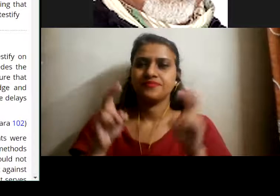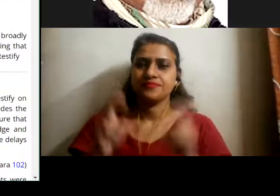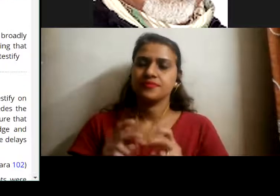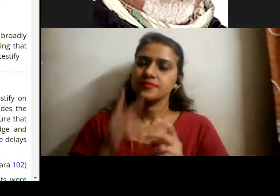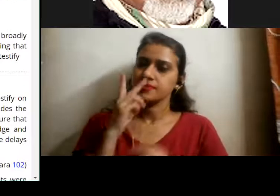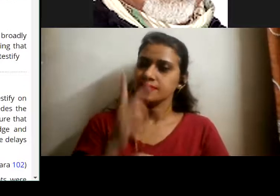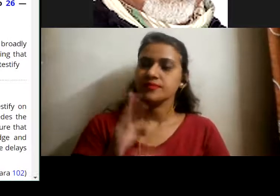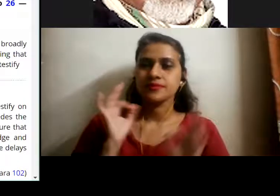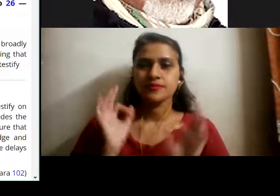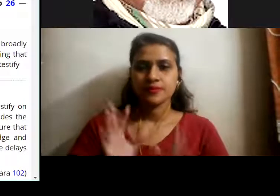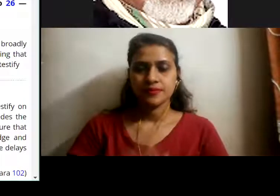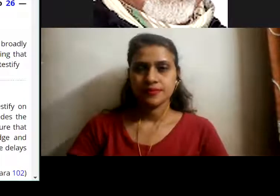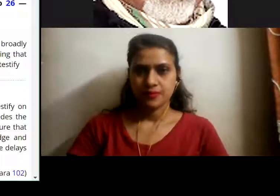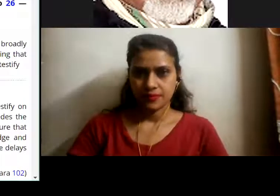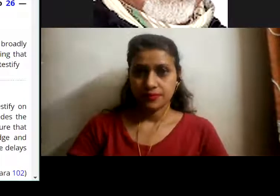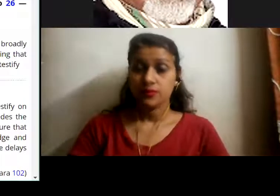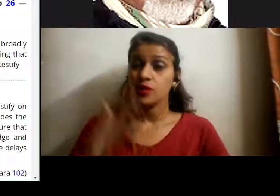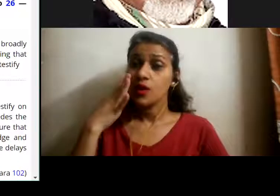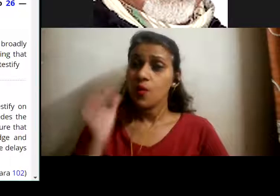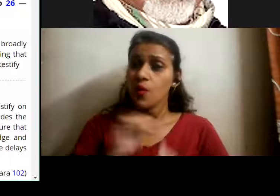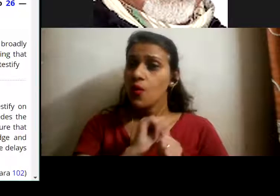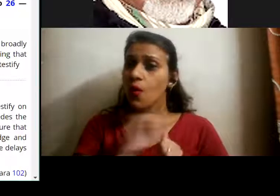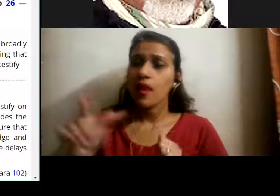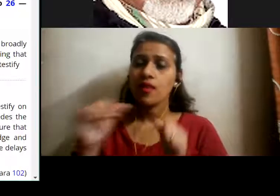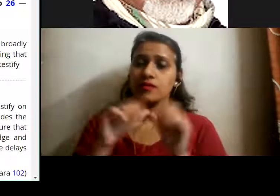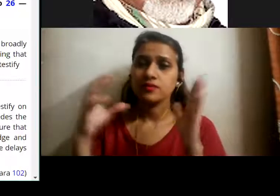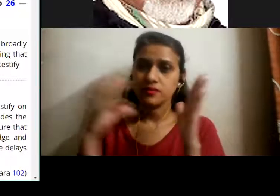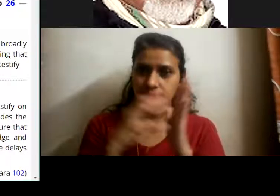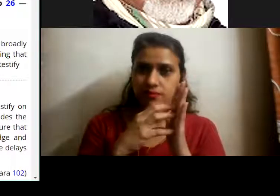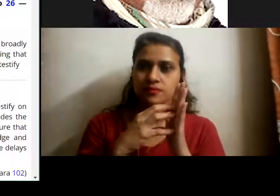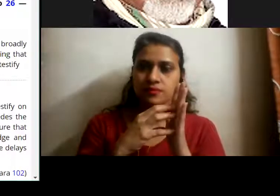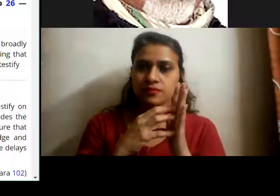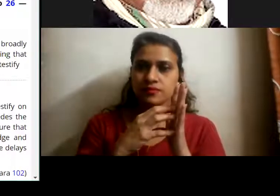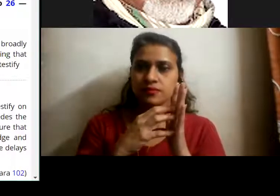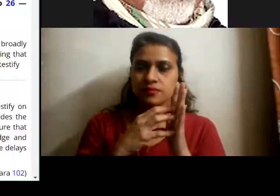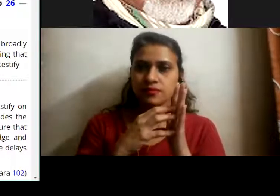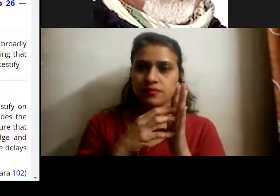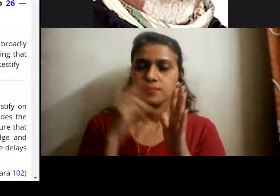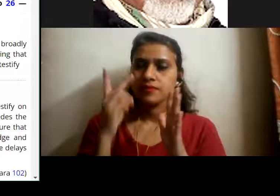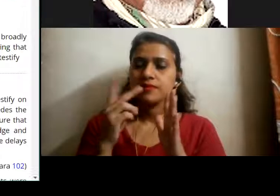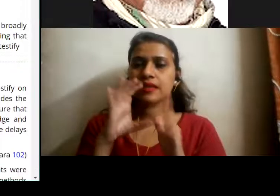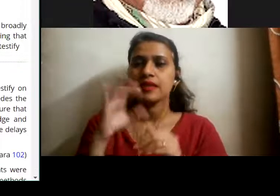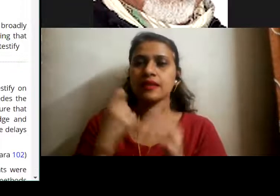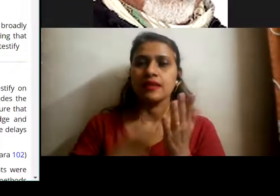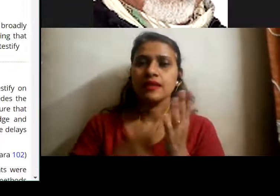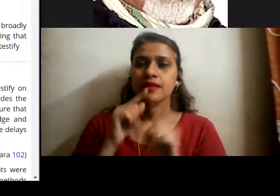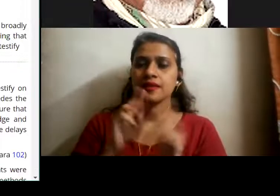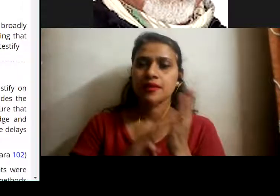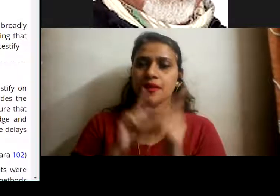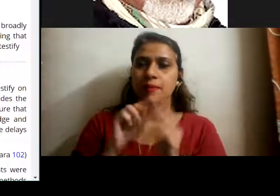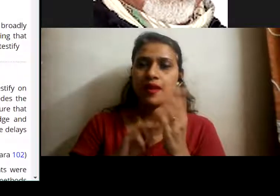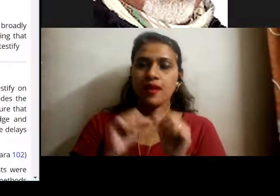here, all the important articles and sections of Criminal Procedure Code with respect to right